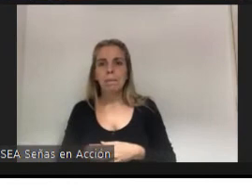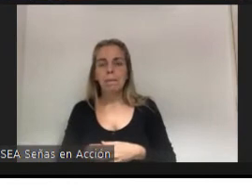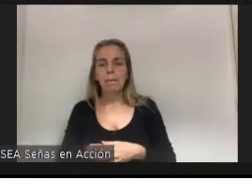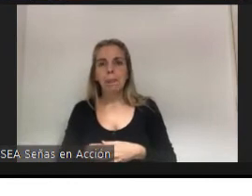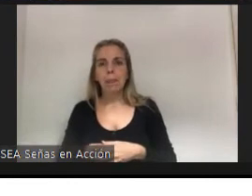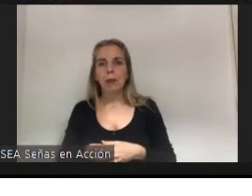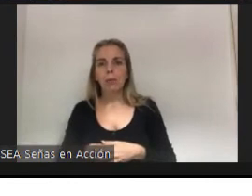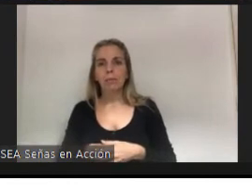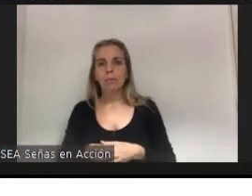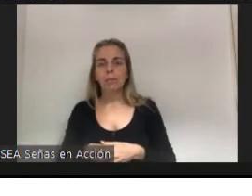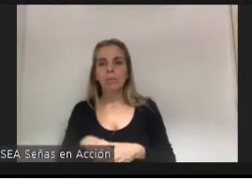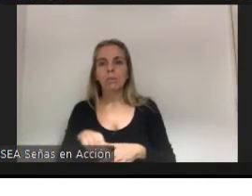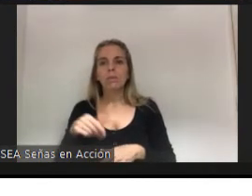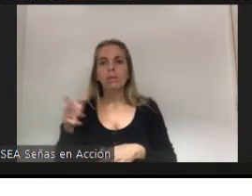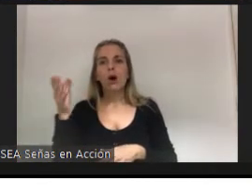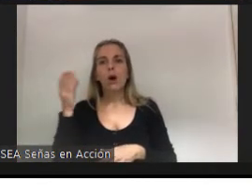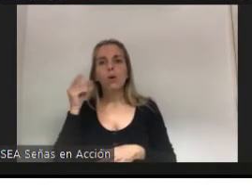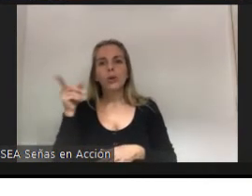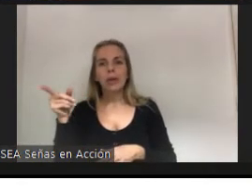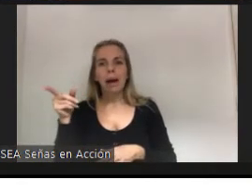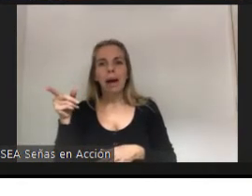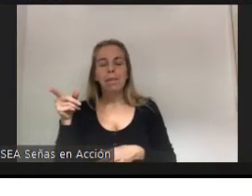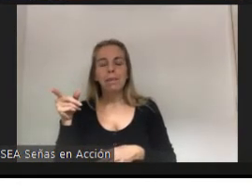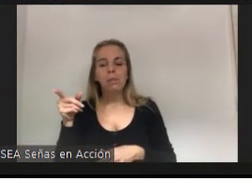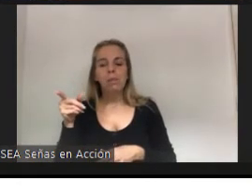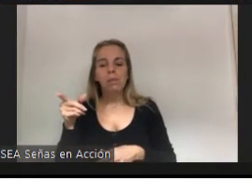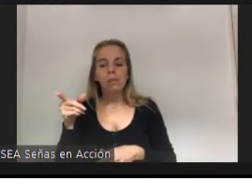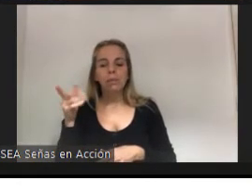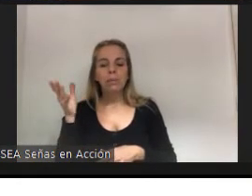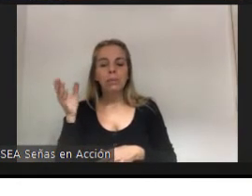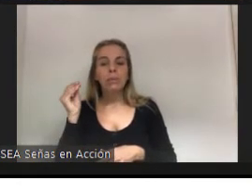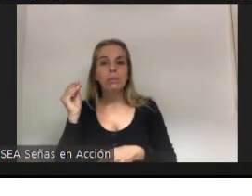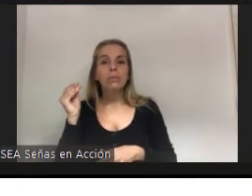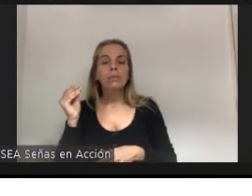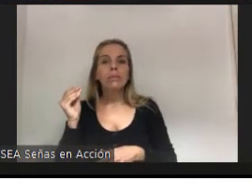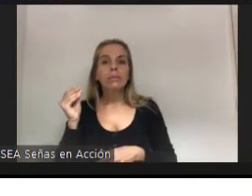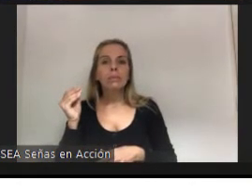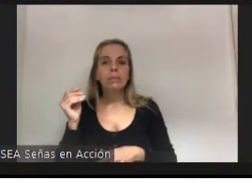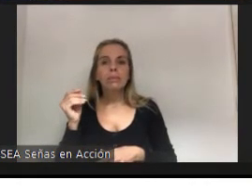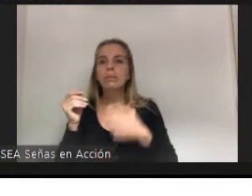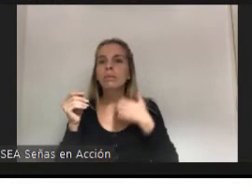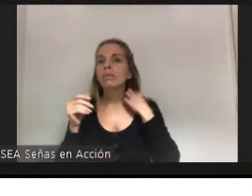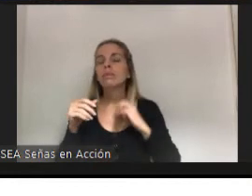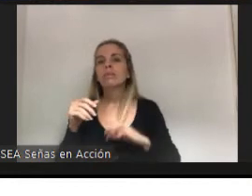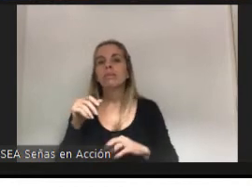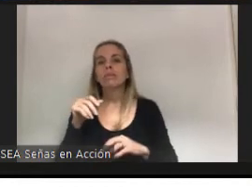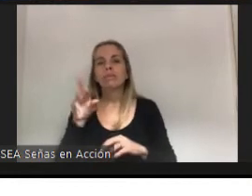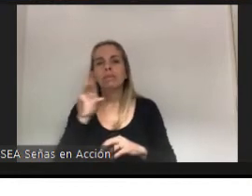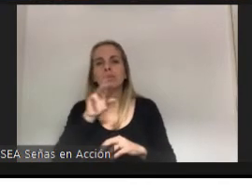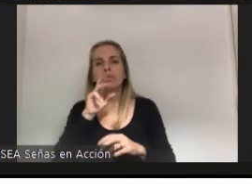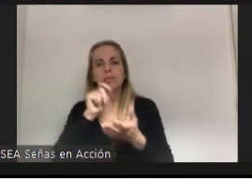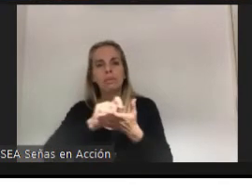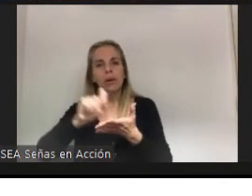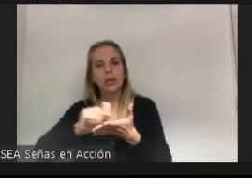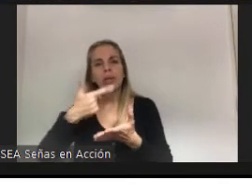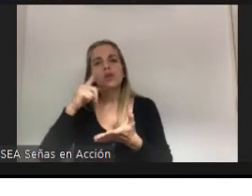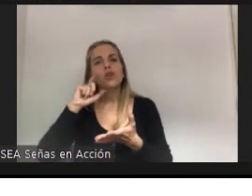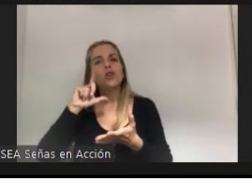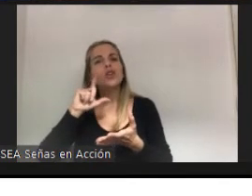have come across all this. I was listening to Saskia Sassen, the sociologist